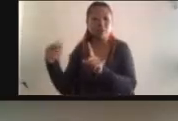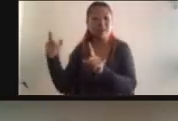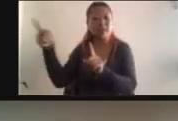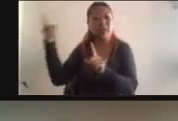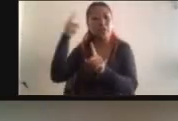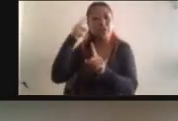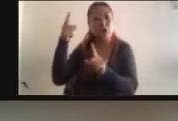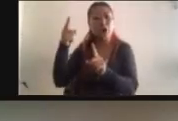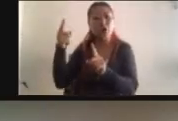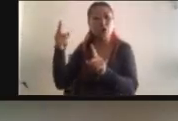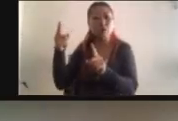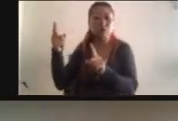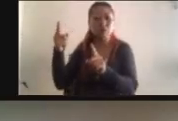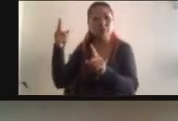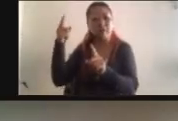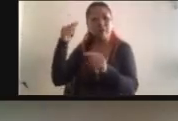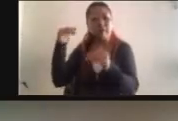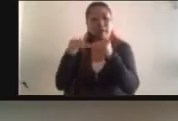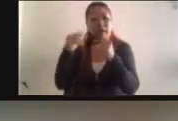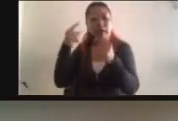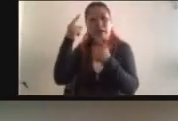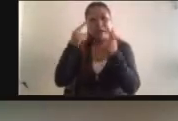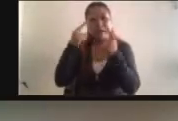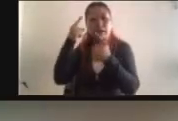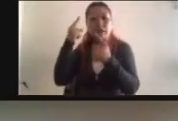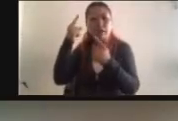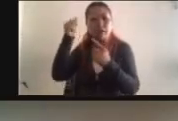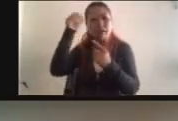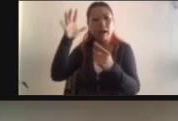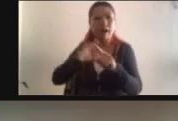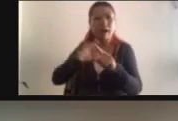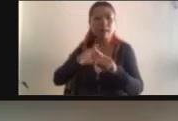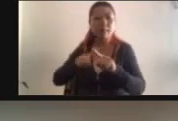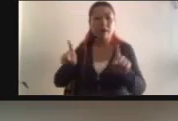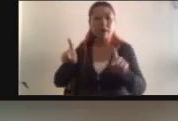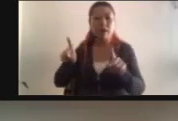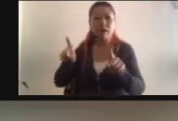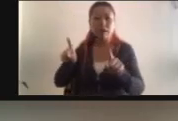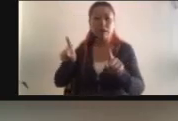pretty fair-minded guy, and here I was coming in showing him